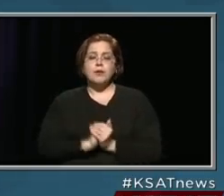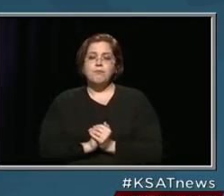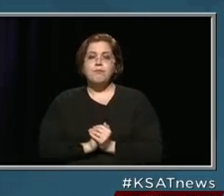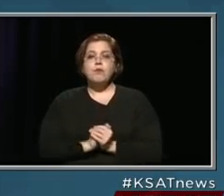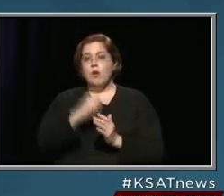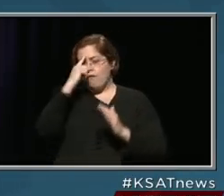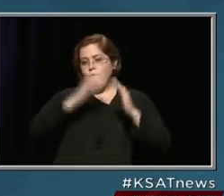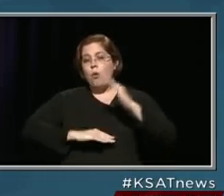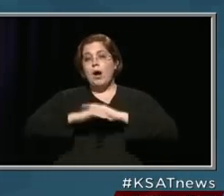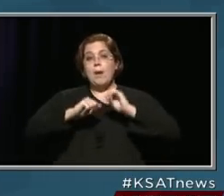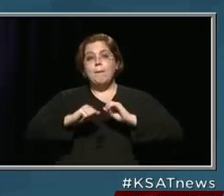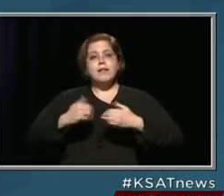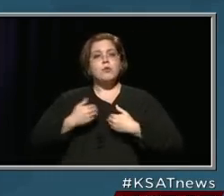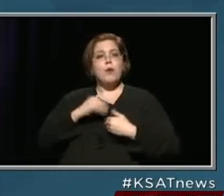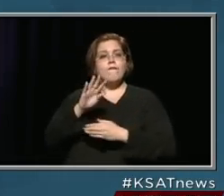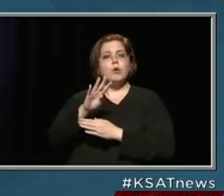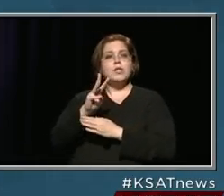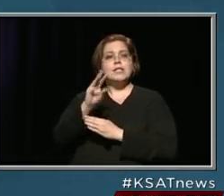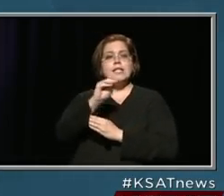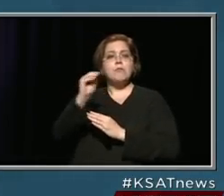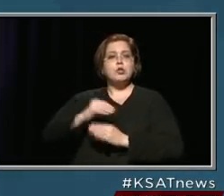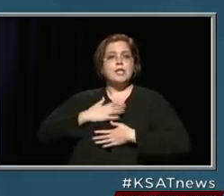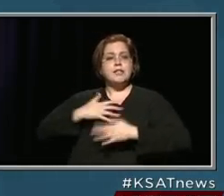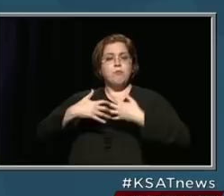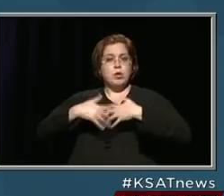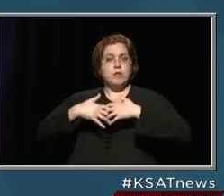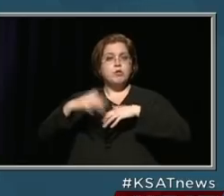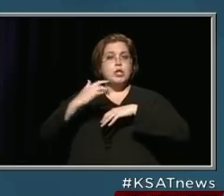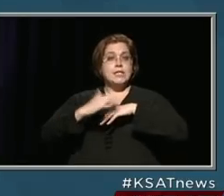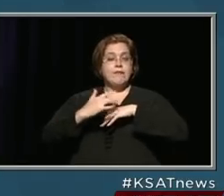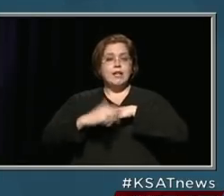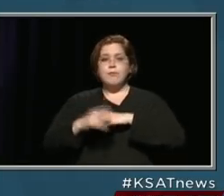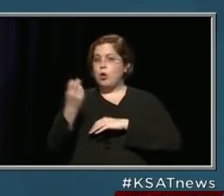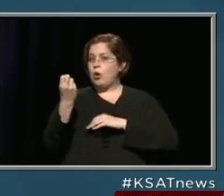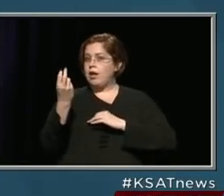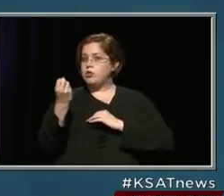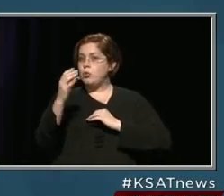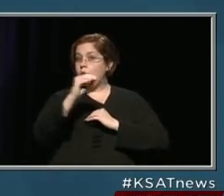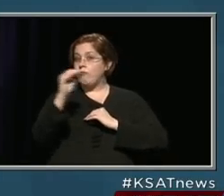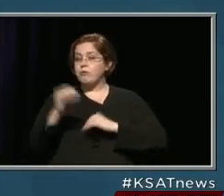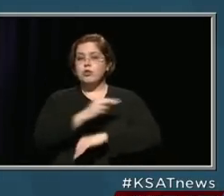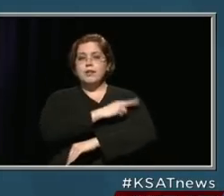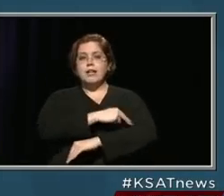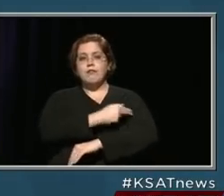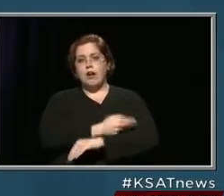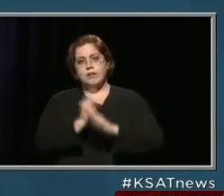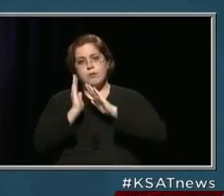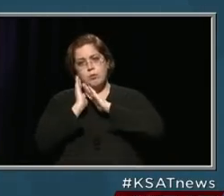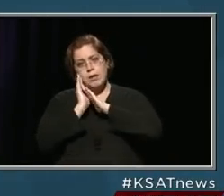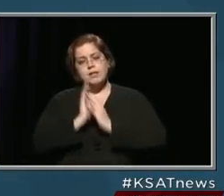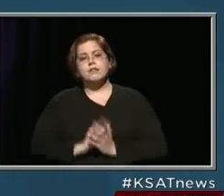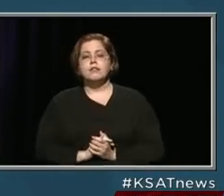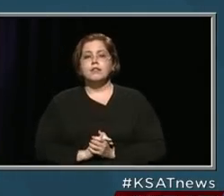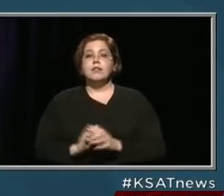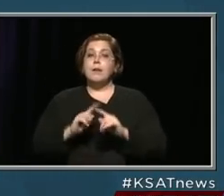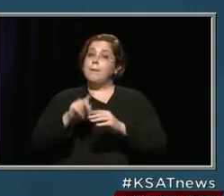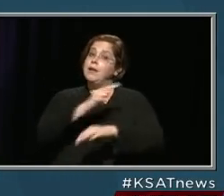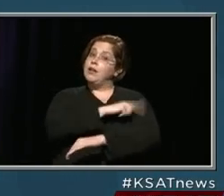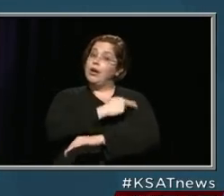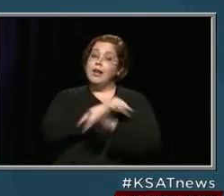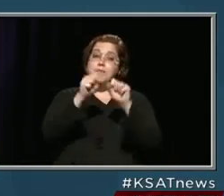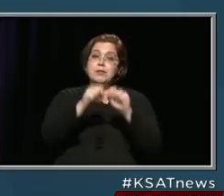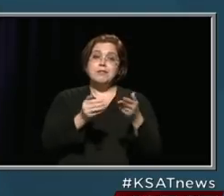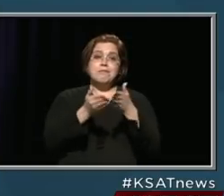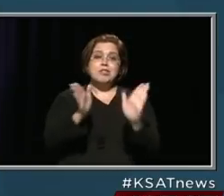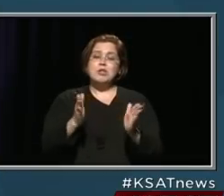terms of capacity, we have 46% of ventilators available and 12% of hospital beds available. But our hospital system as a